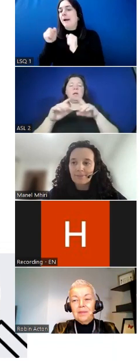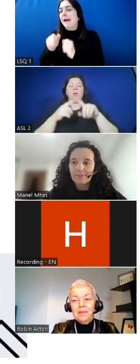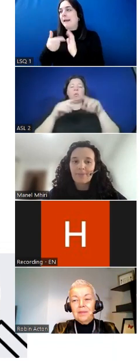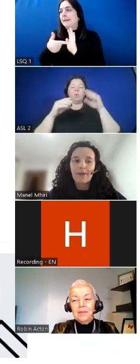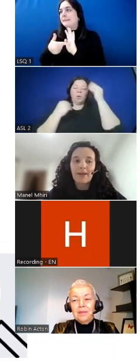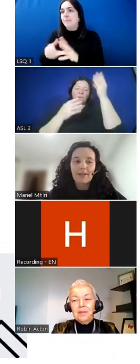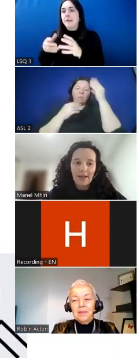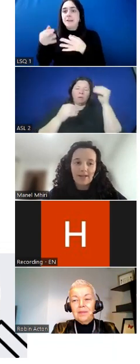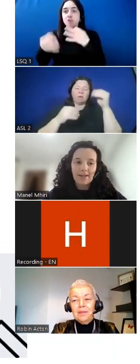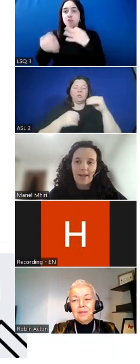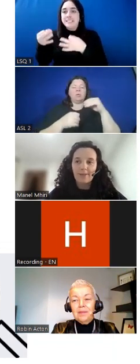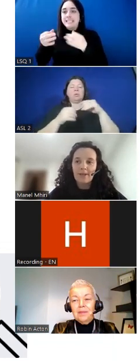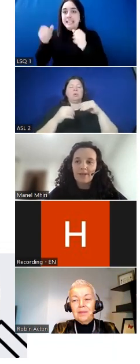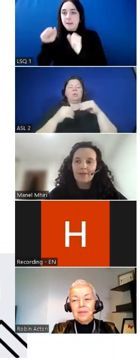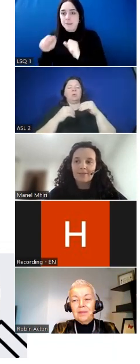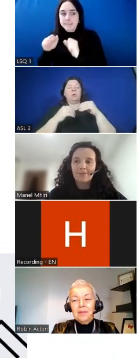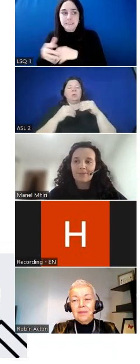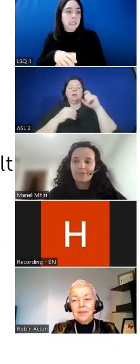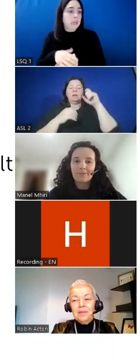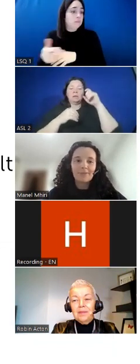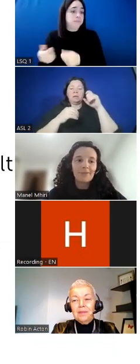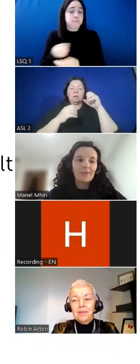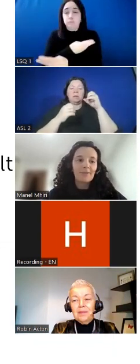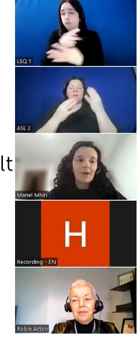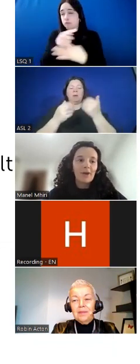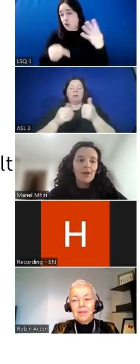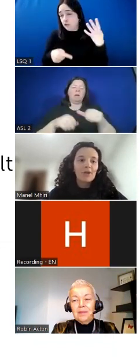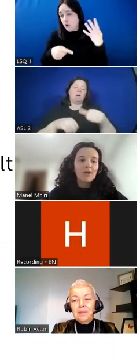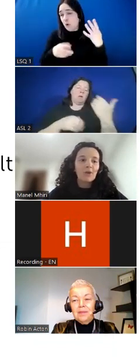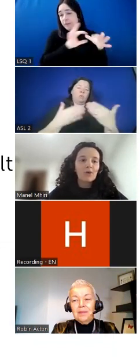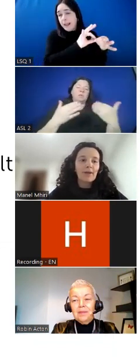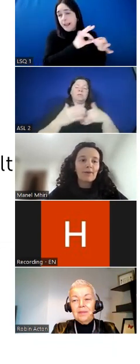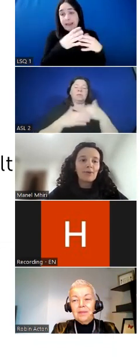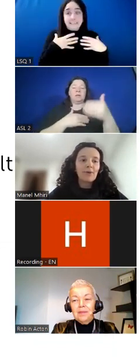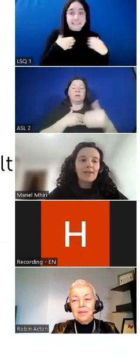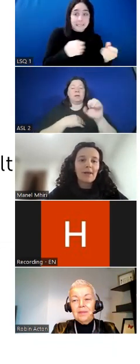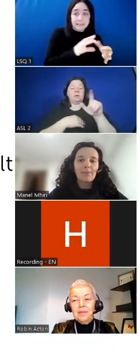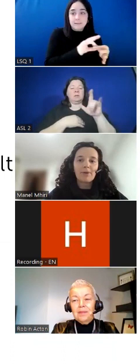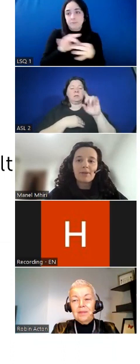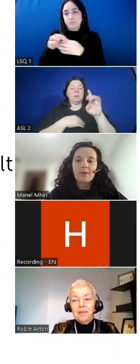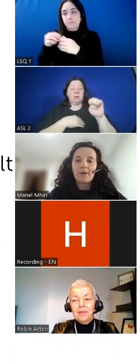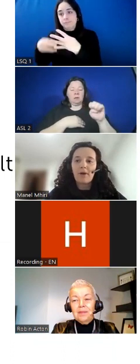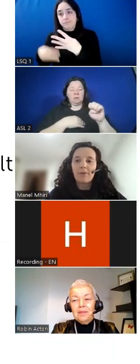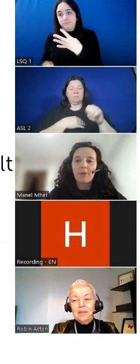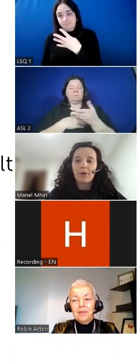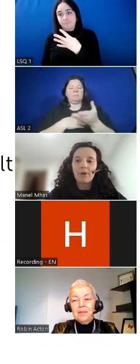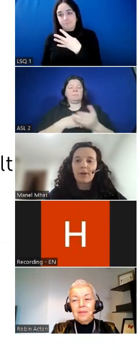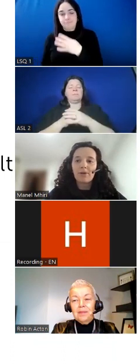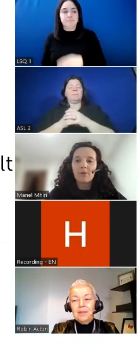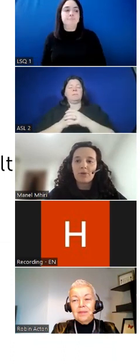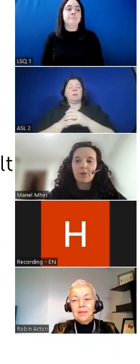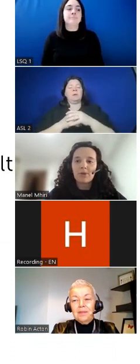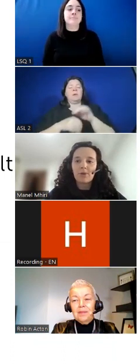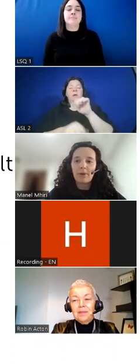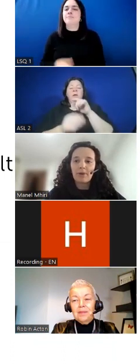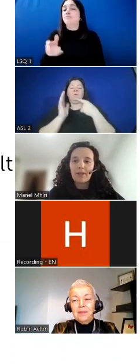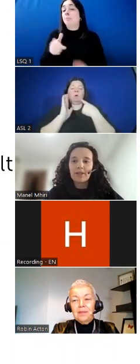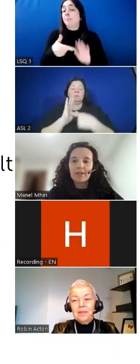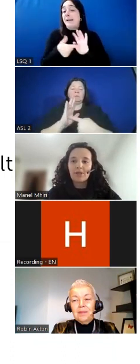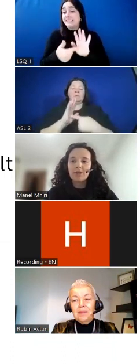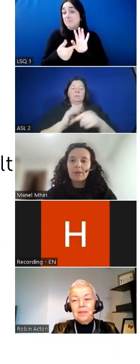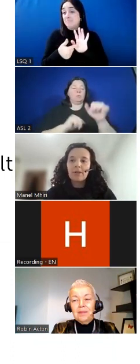others. Next slide, please. So to give a few examples of the work that we do as